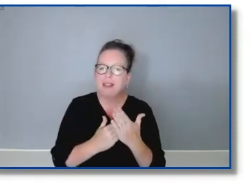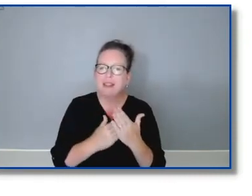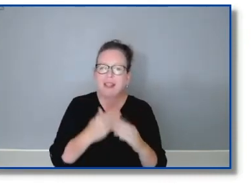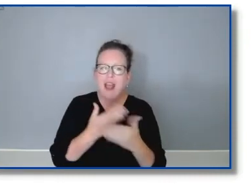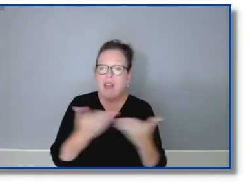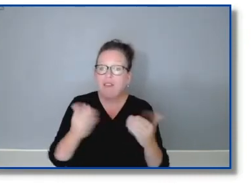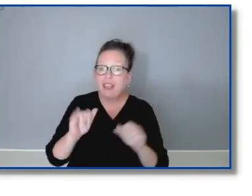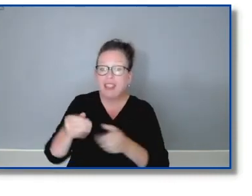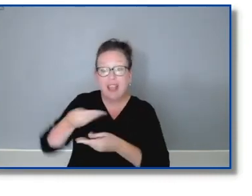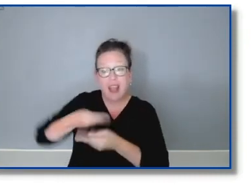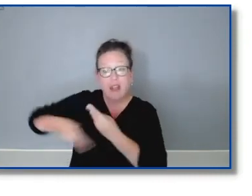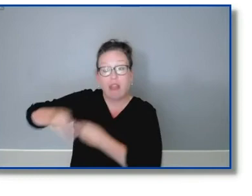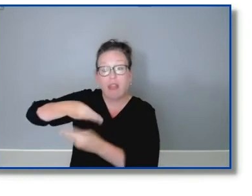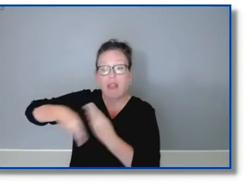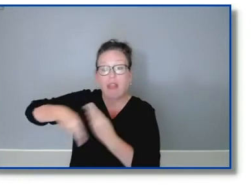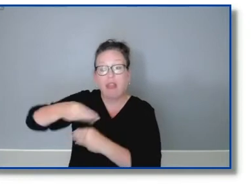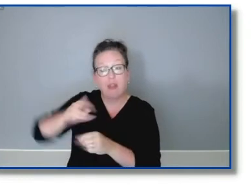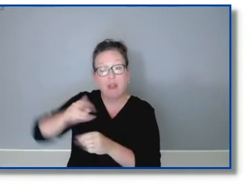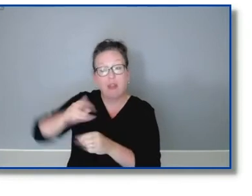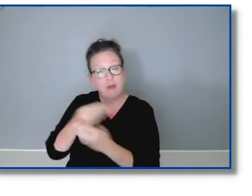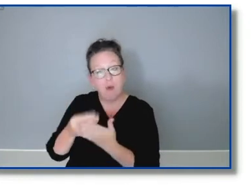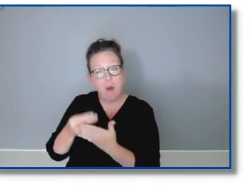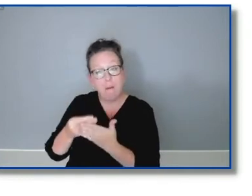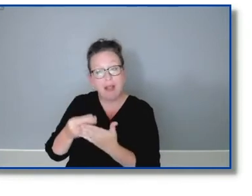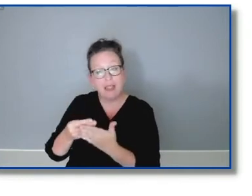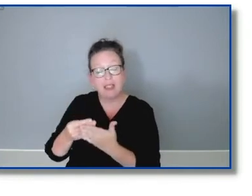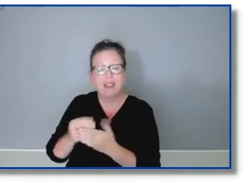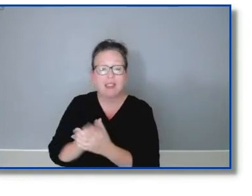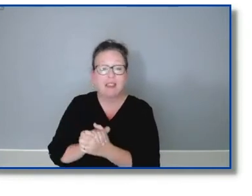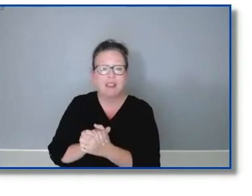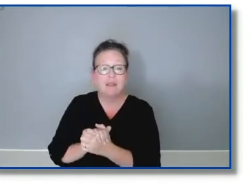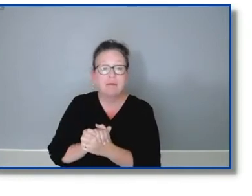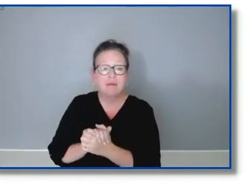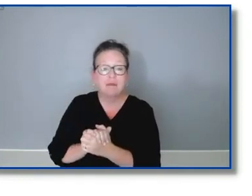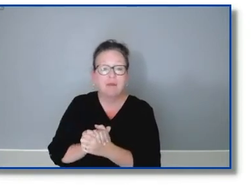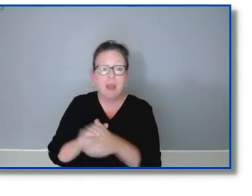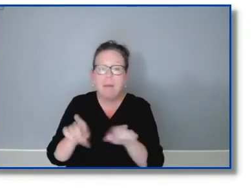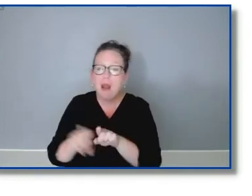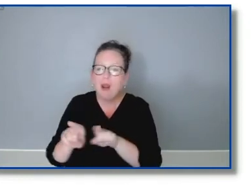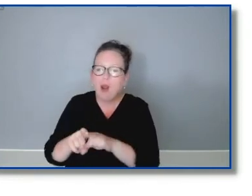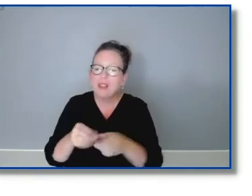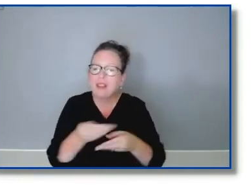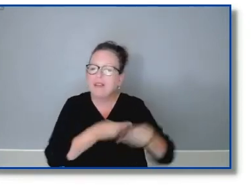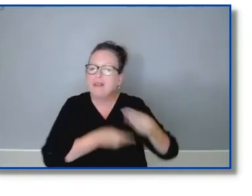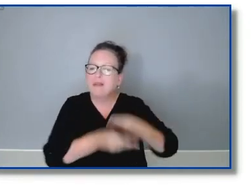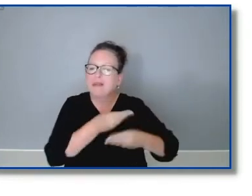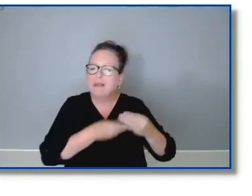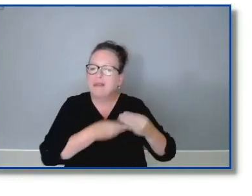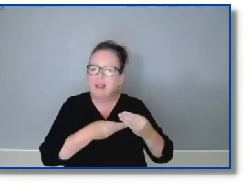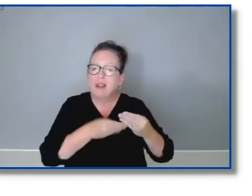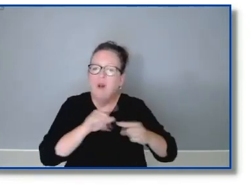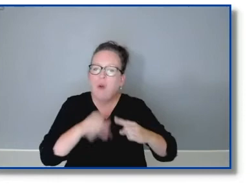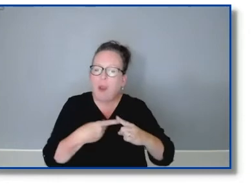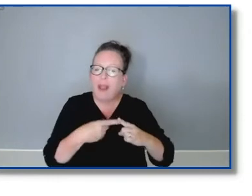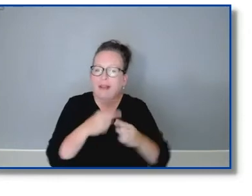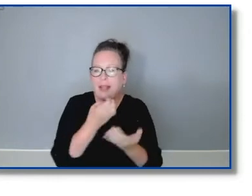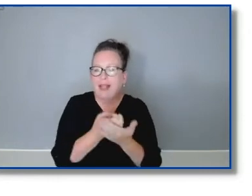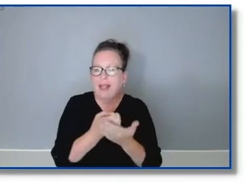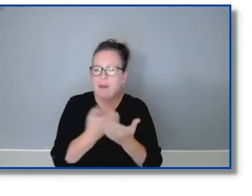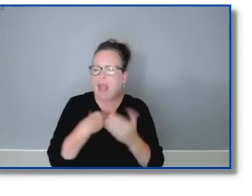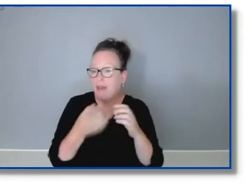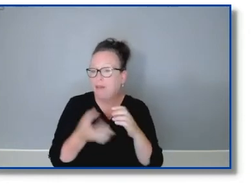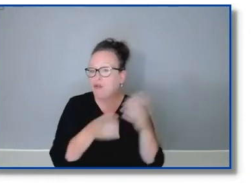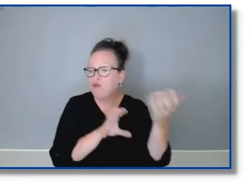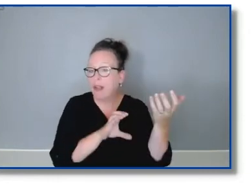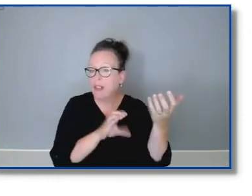of humanity, but that also circulate in economies in crisis. For example, during now